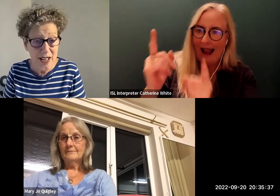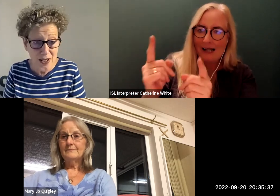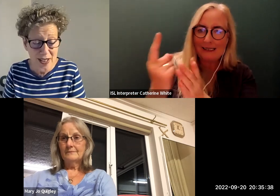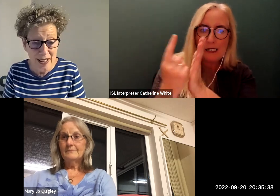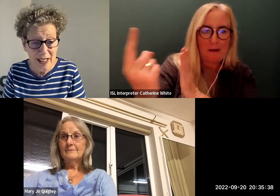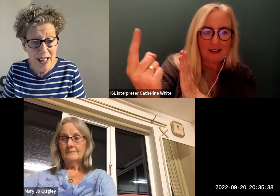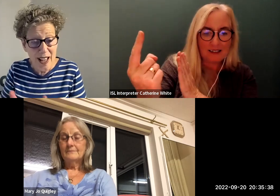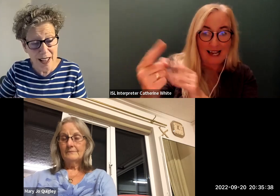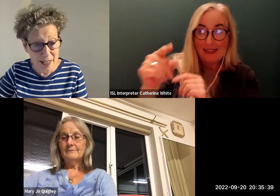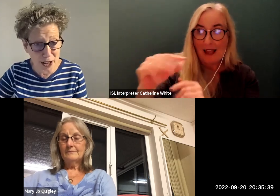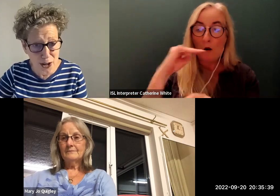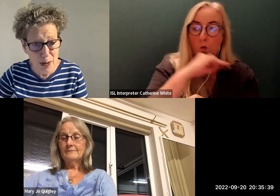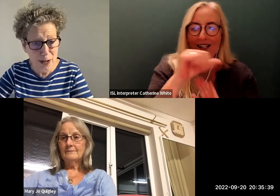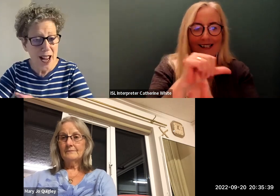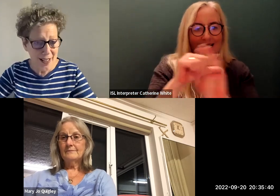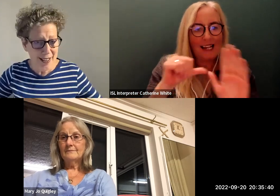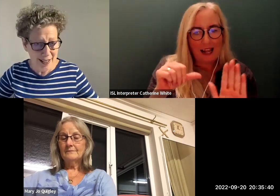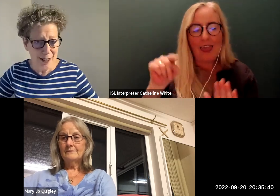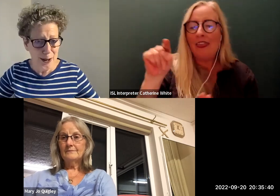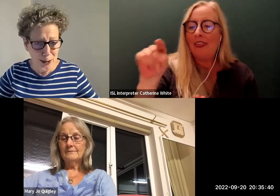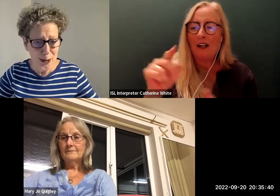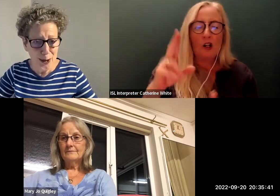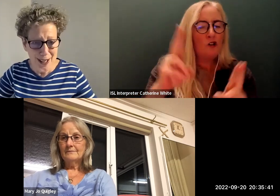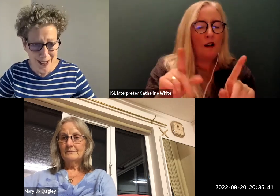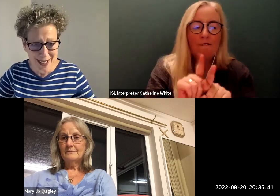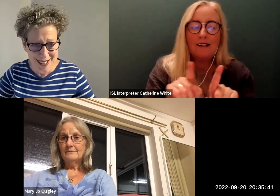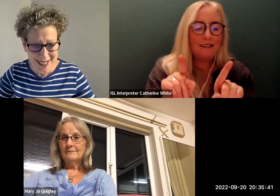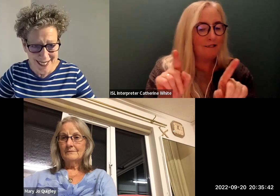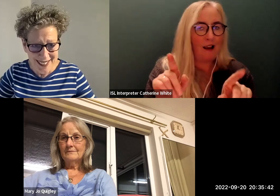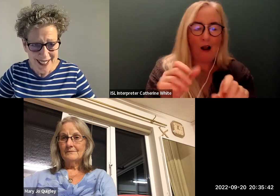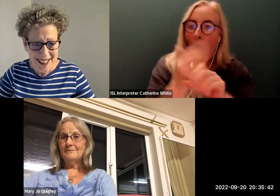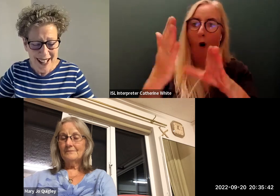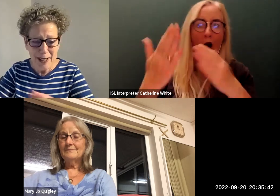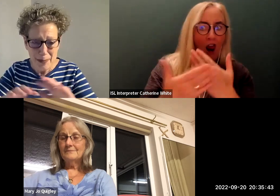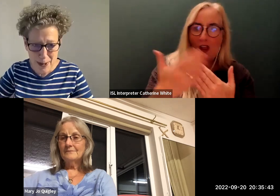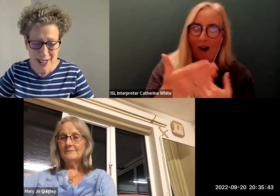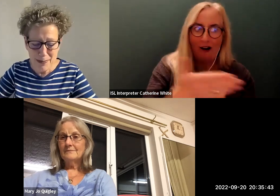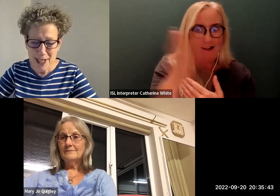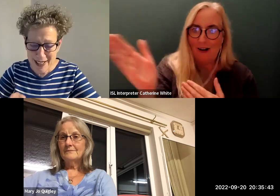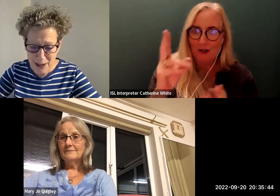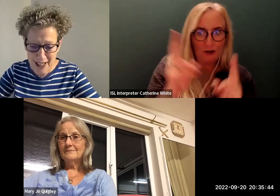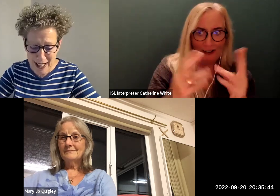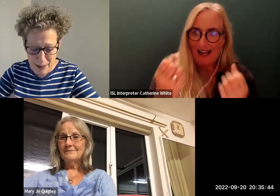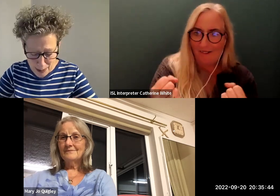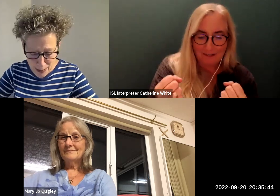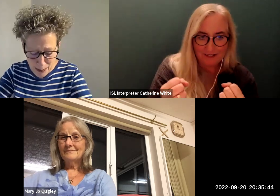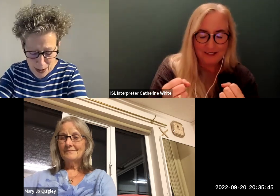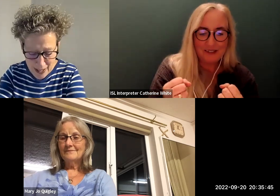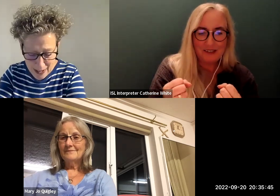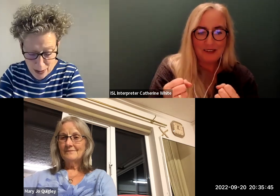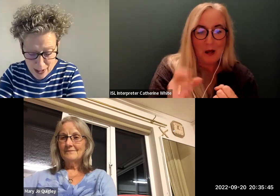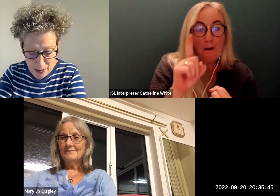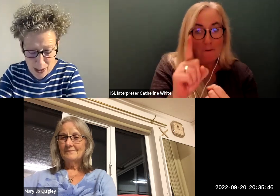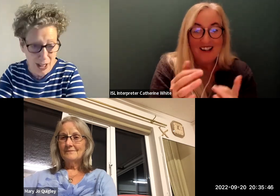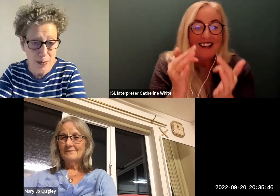as an essential skill. And I think mm-hmm, that should be for all youngsters, mm-hmm, but definitely